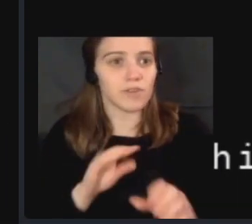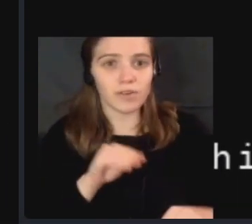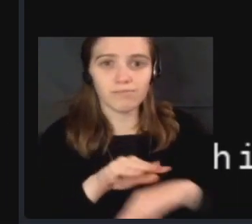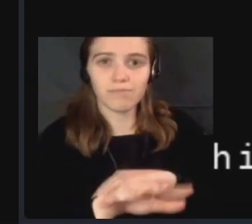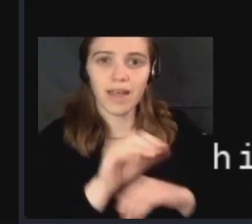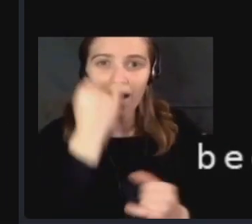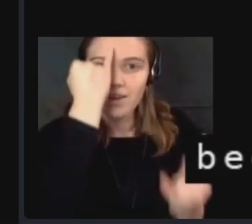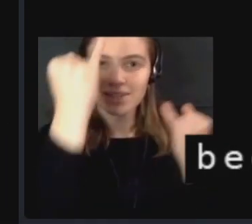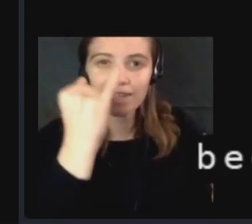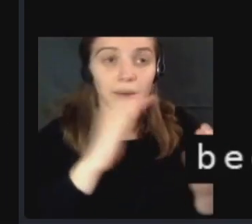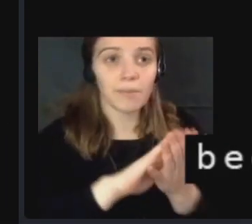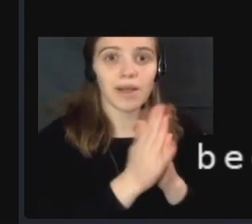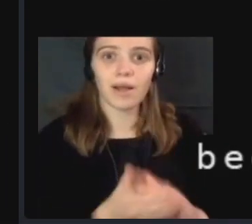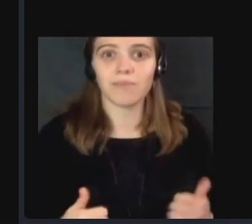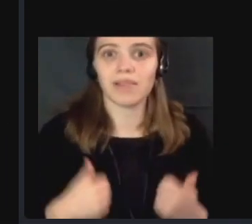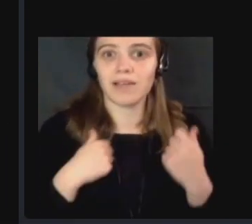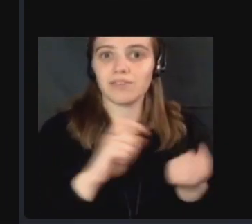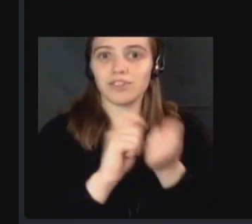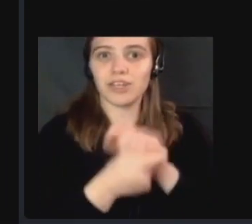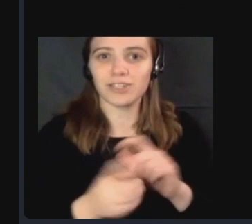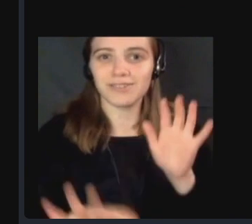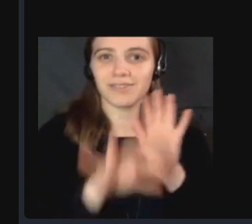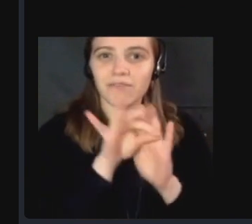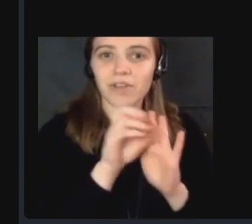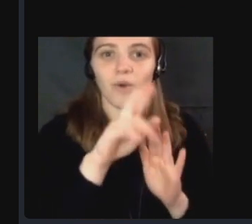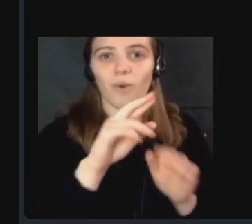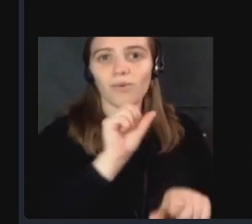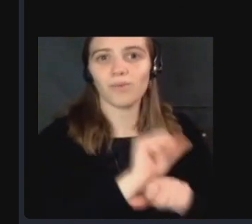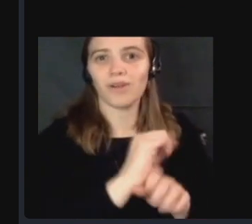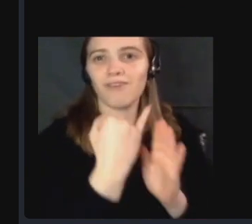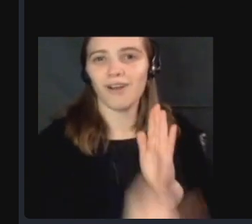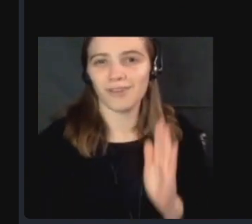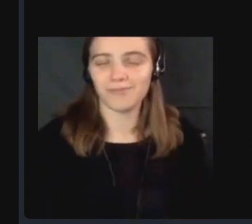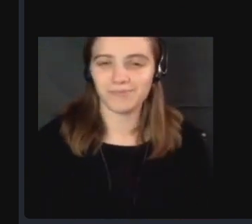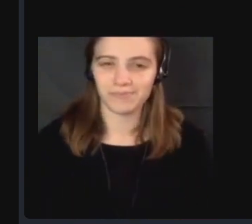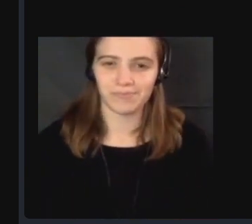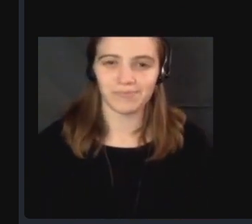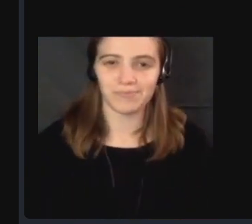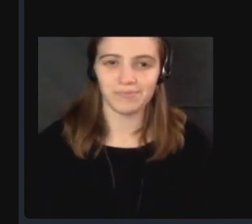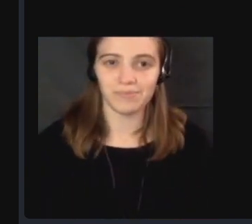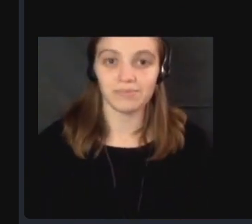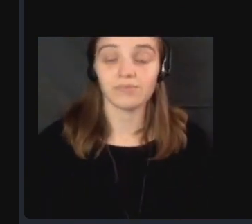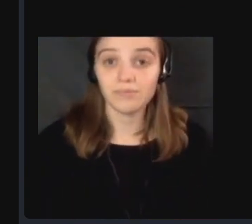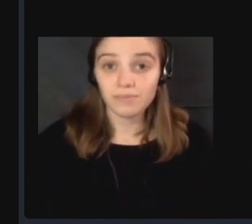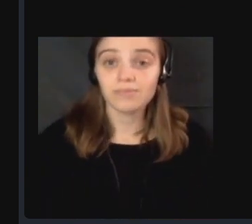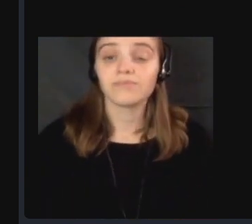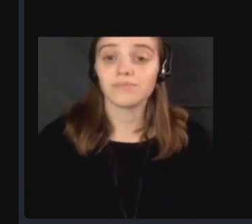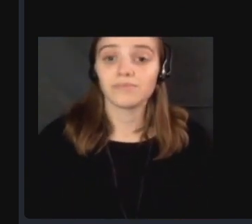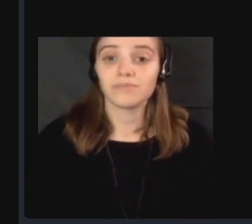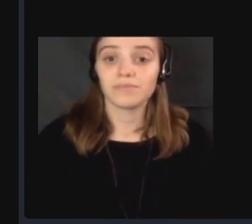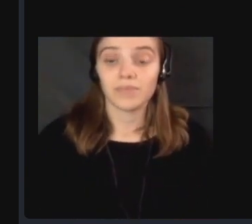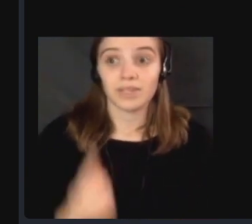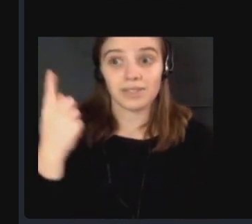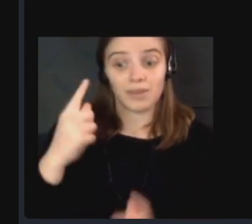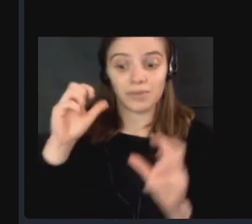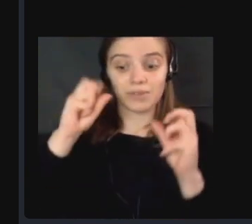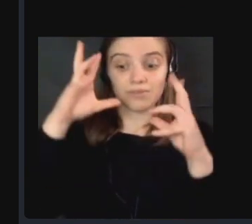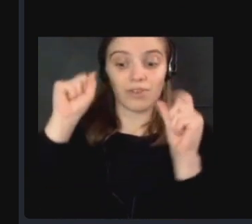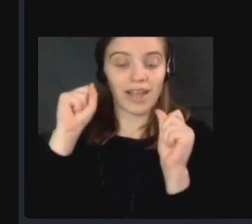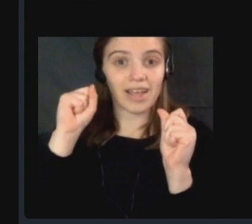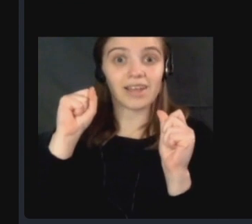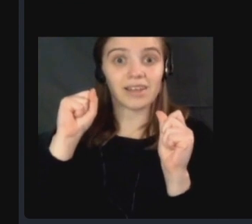a life-changing discovery or a work of art. Because nothing great is